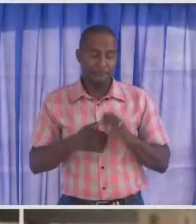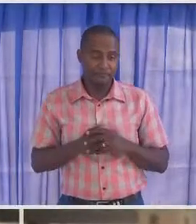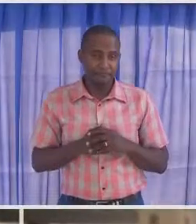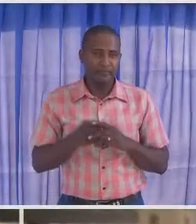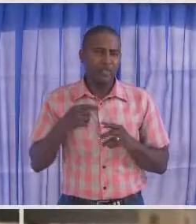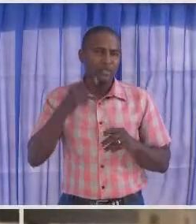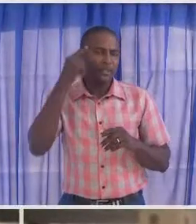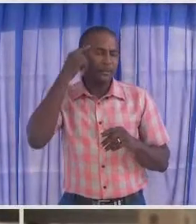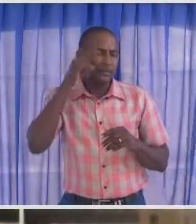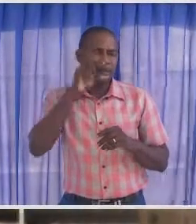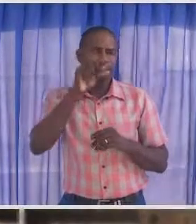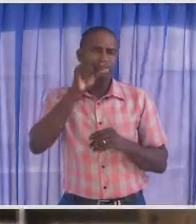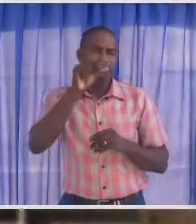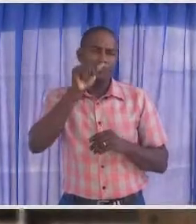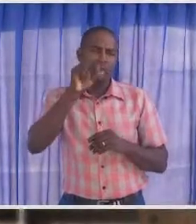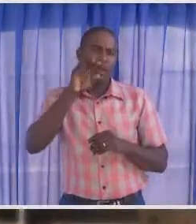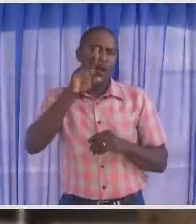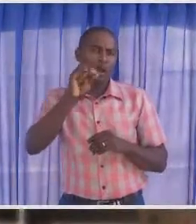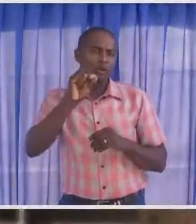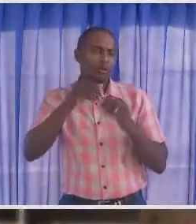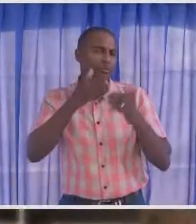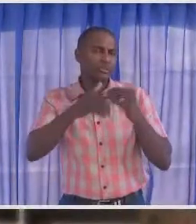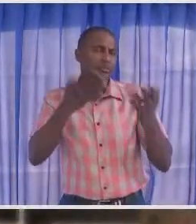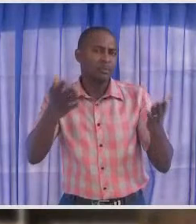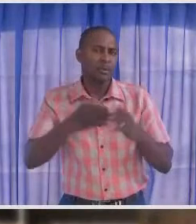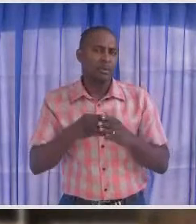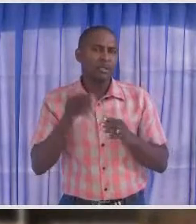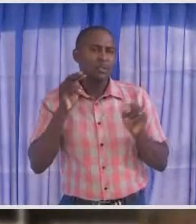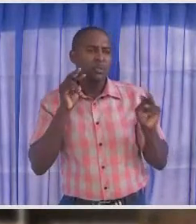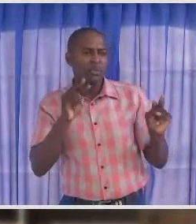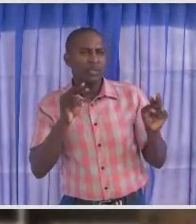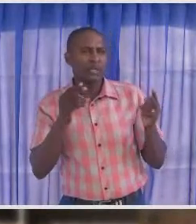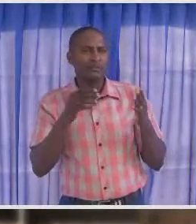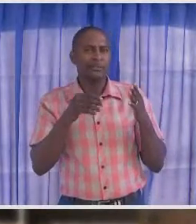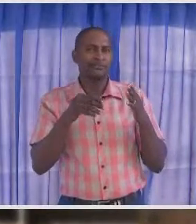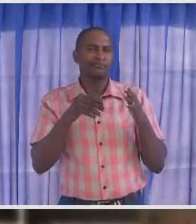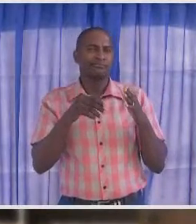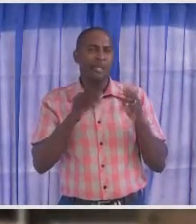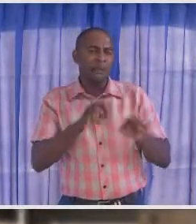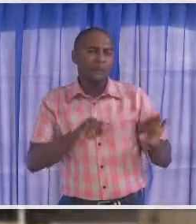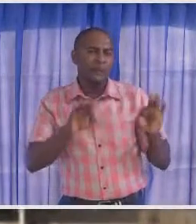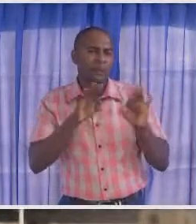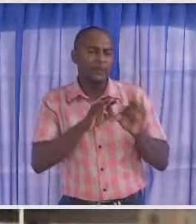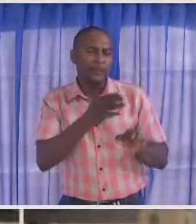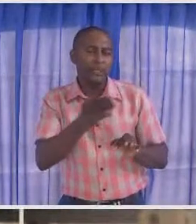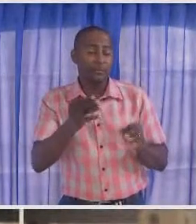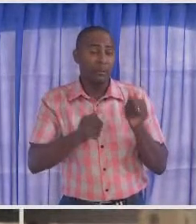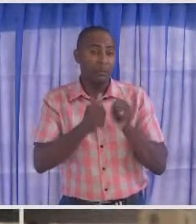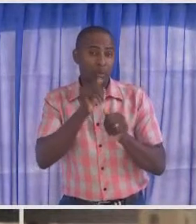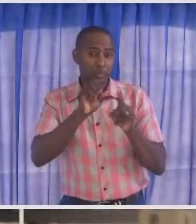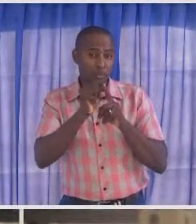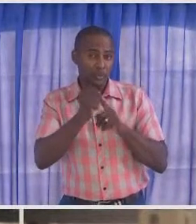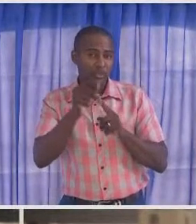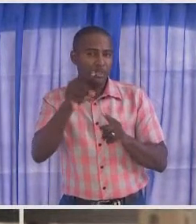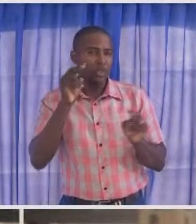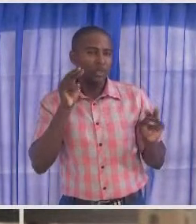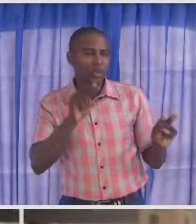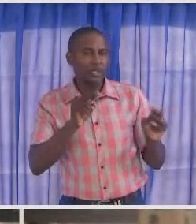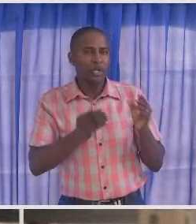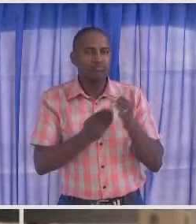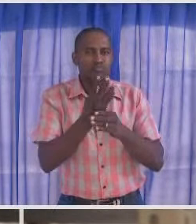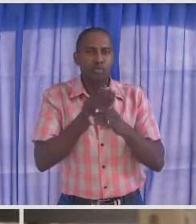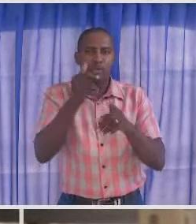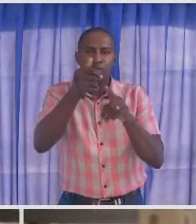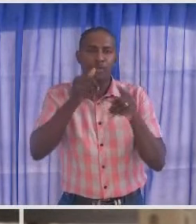When you think of agro-processing, one usually look on adding value to a primary material. In most cases, you're looking on growing your crops in